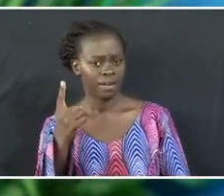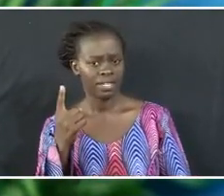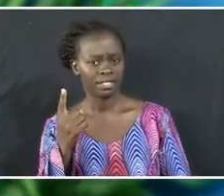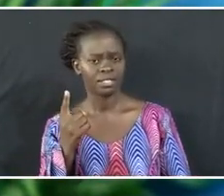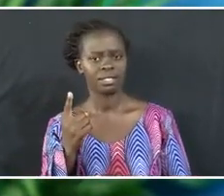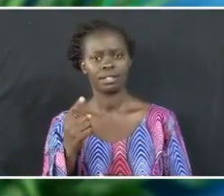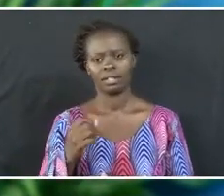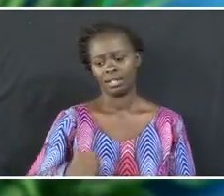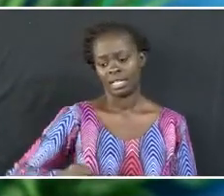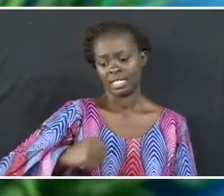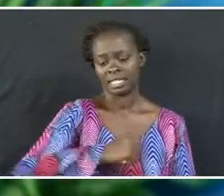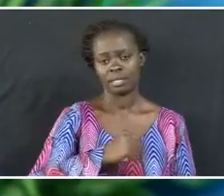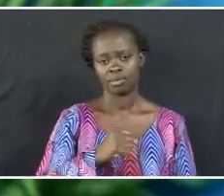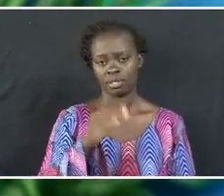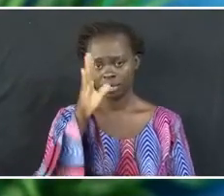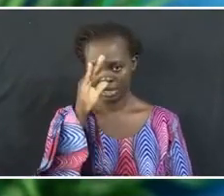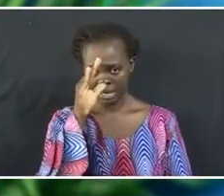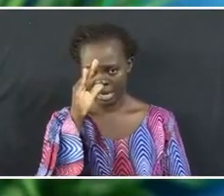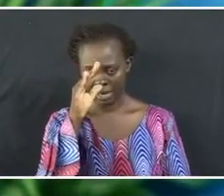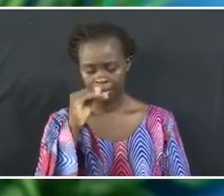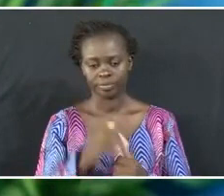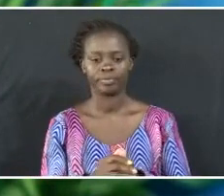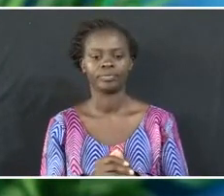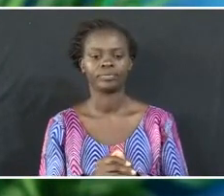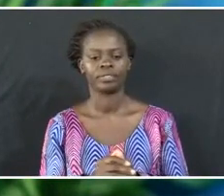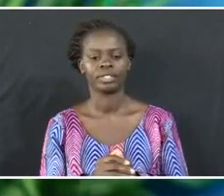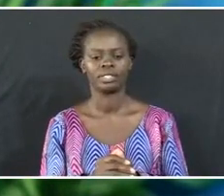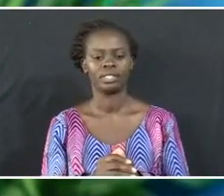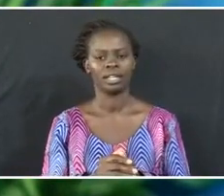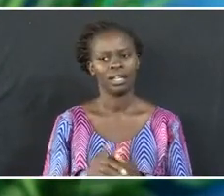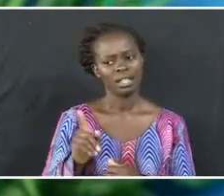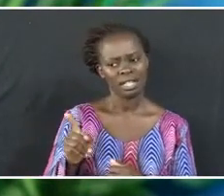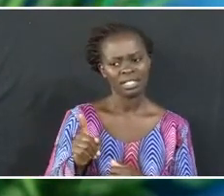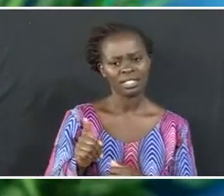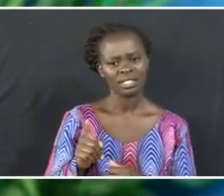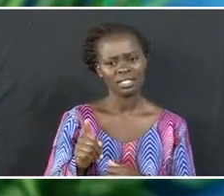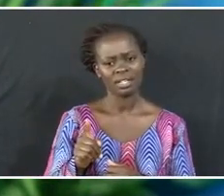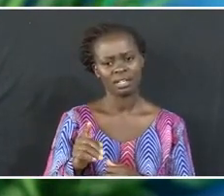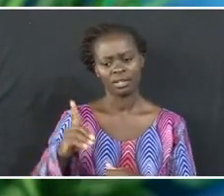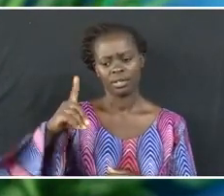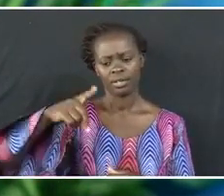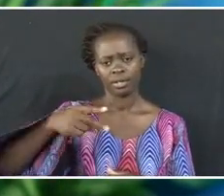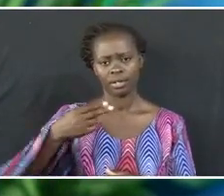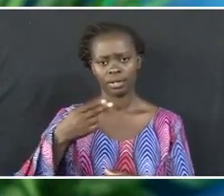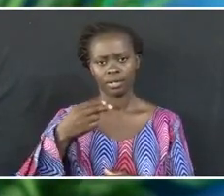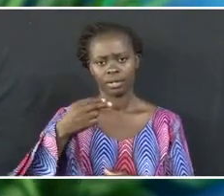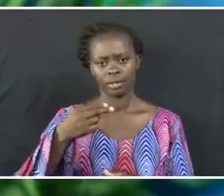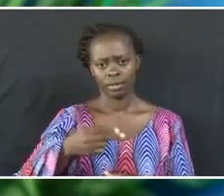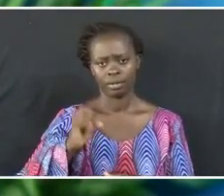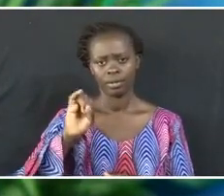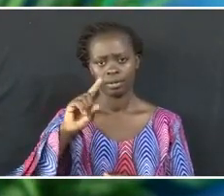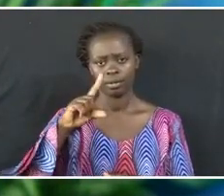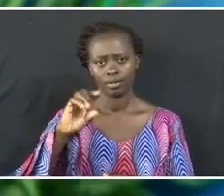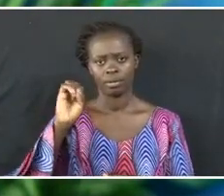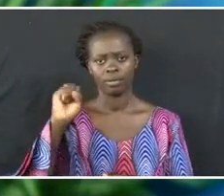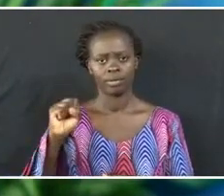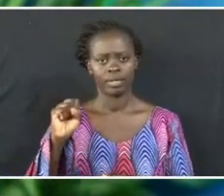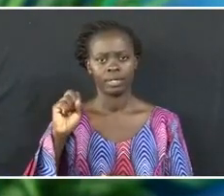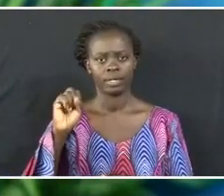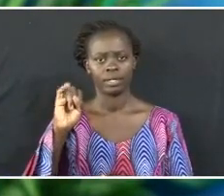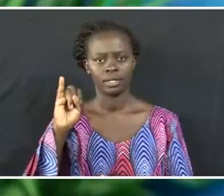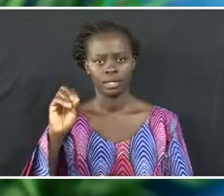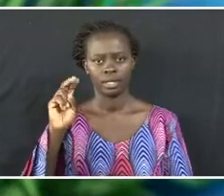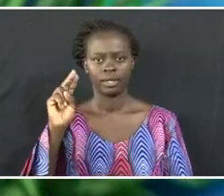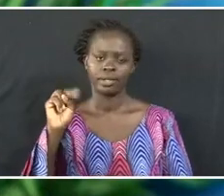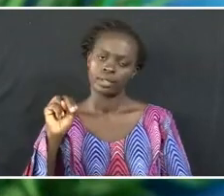called to him, "The Philistines are attacking you." 3 times Samson escaped easily.